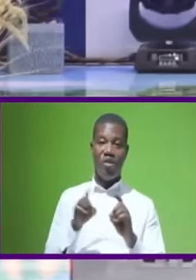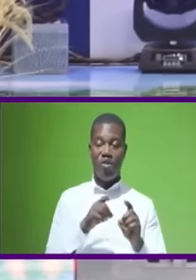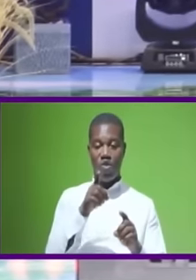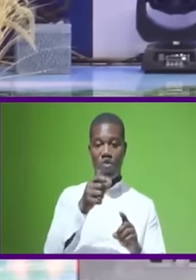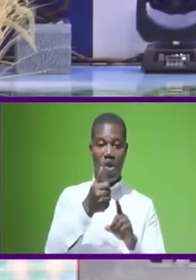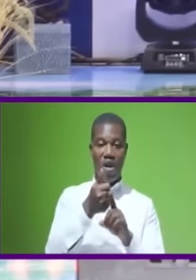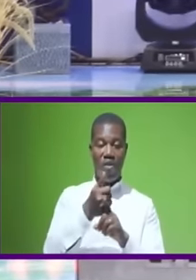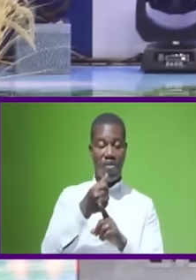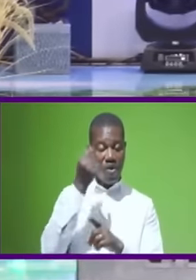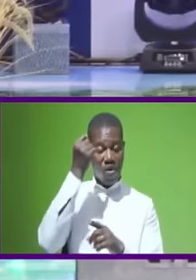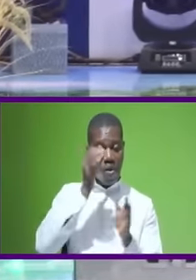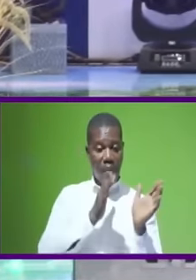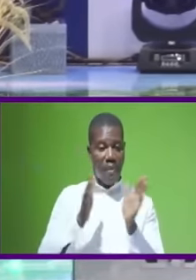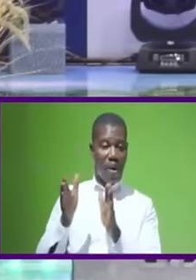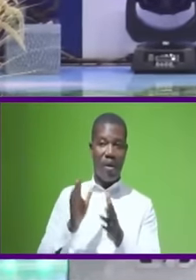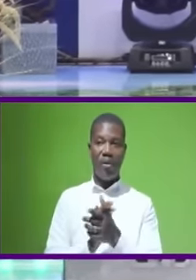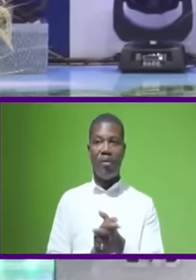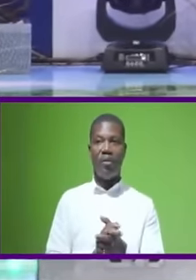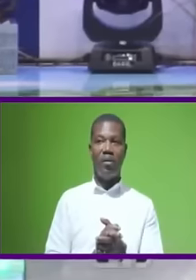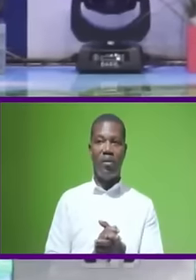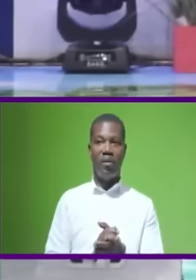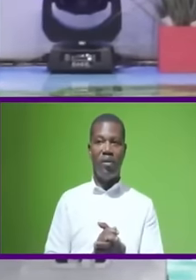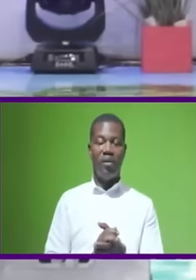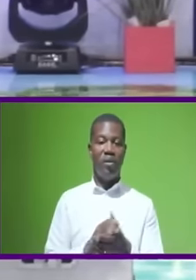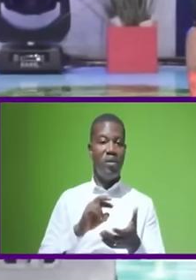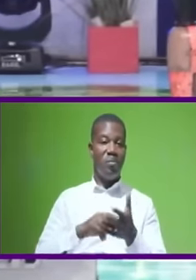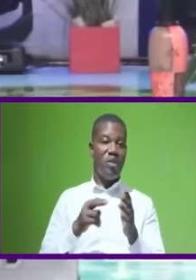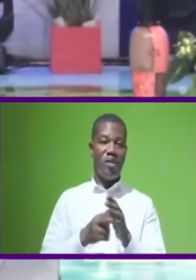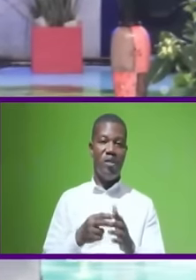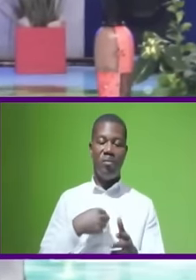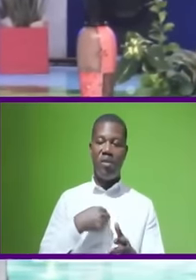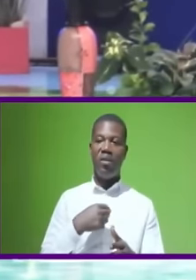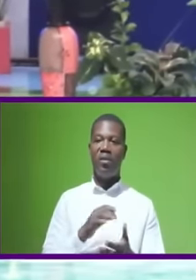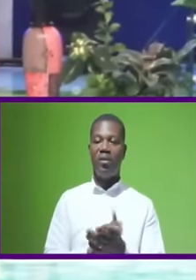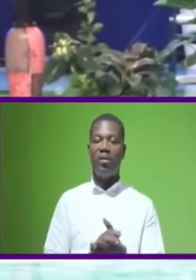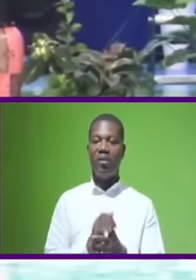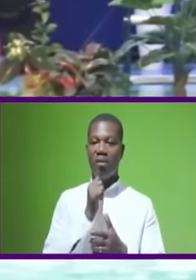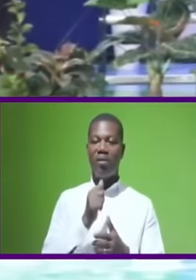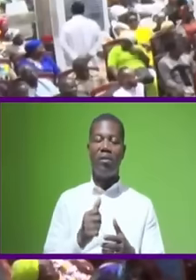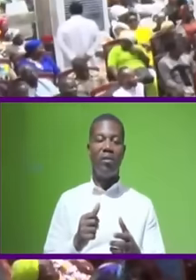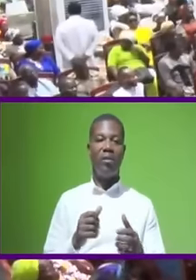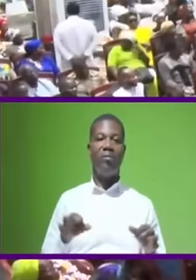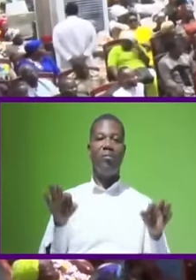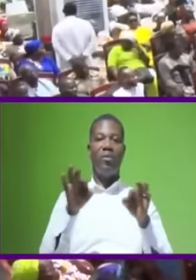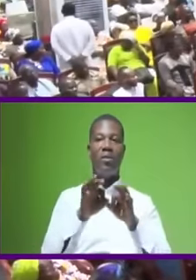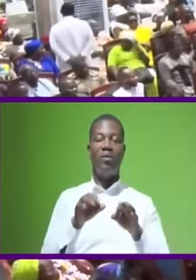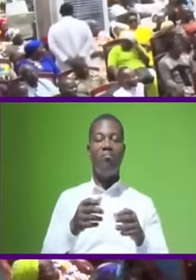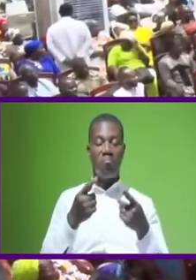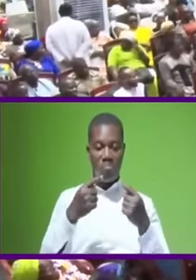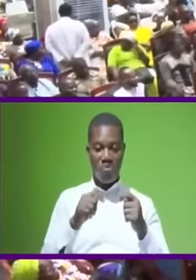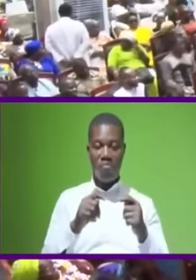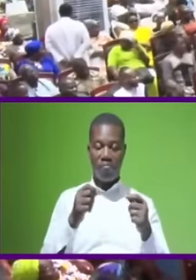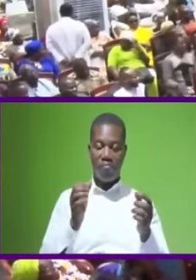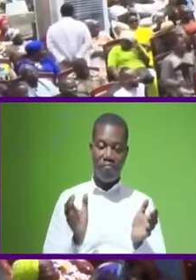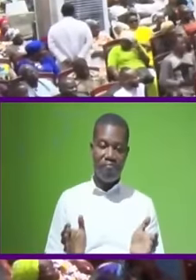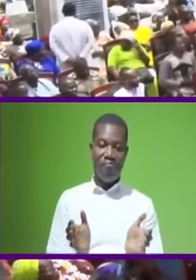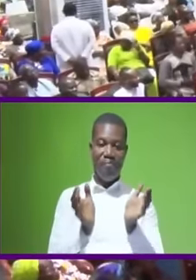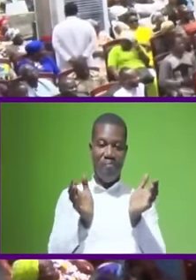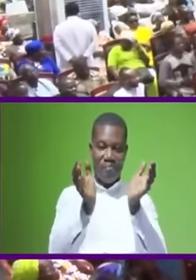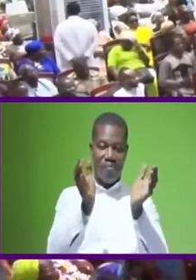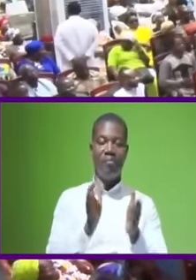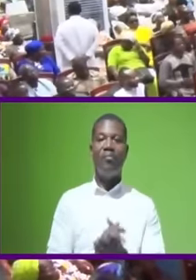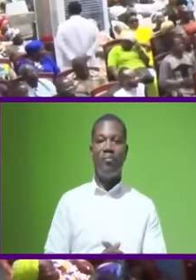that is what many doggone, you know. So I have seen that these people